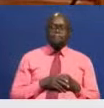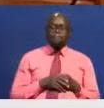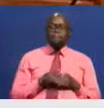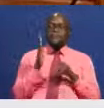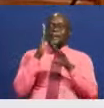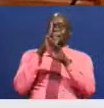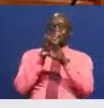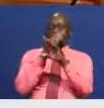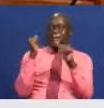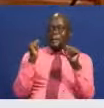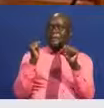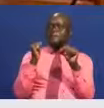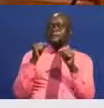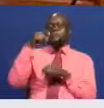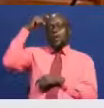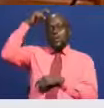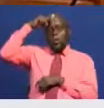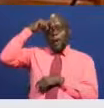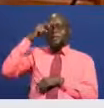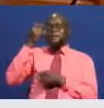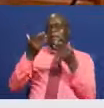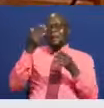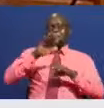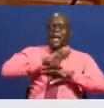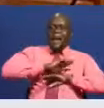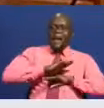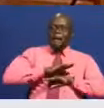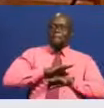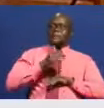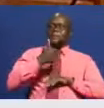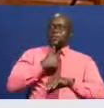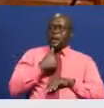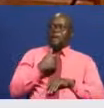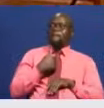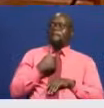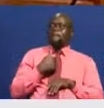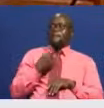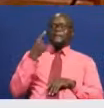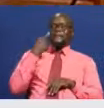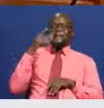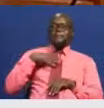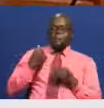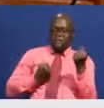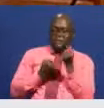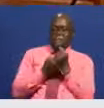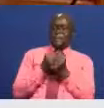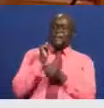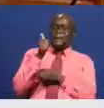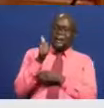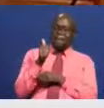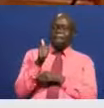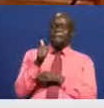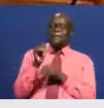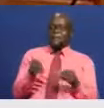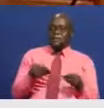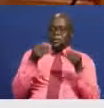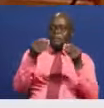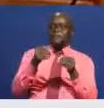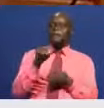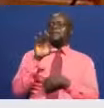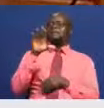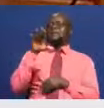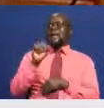the President was very wise, maybe enough, to have considered those that have supported him and give them